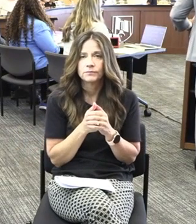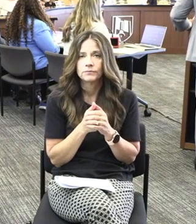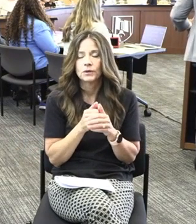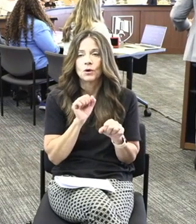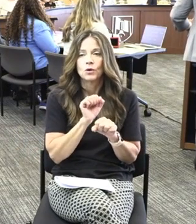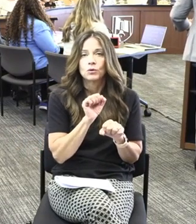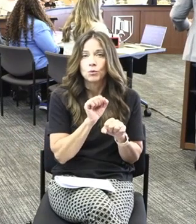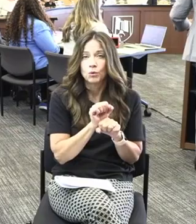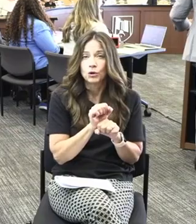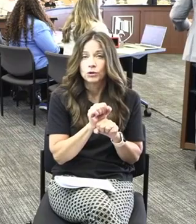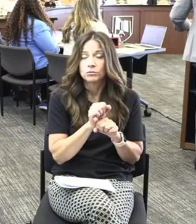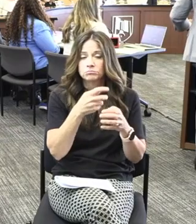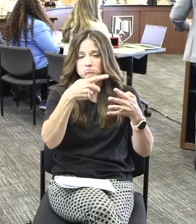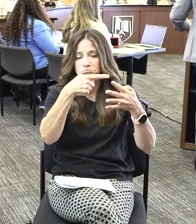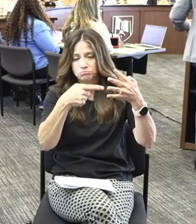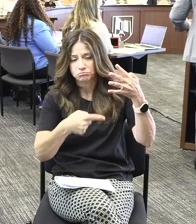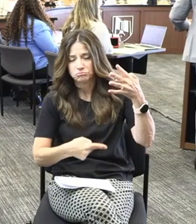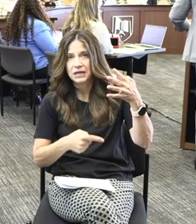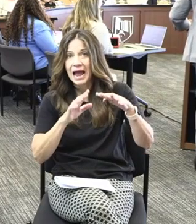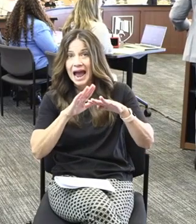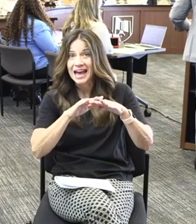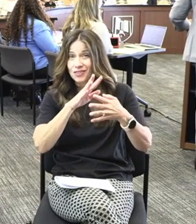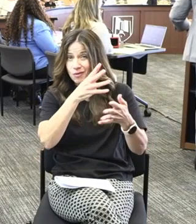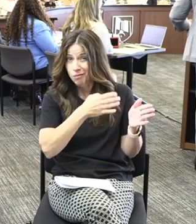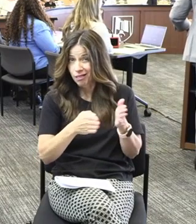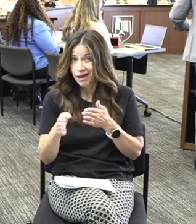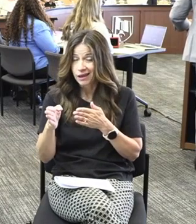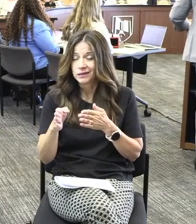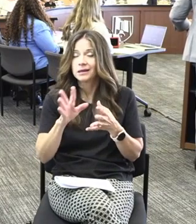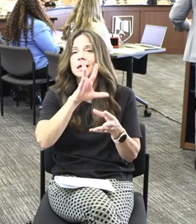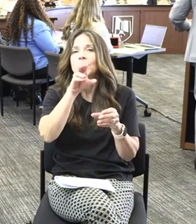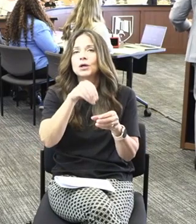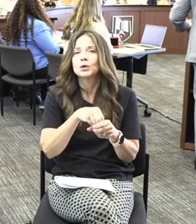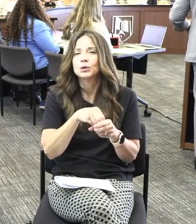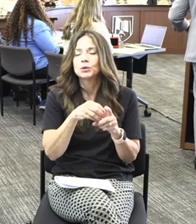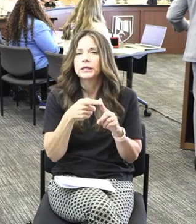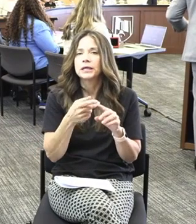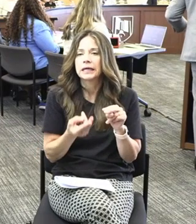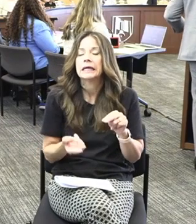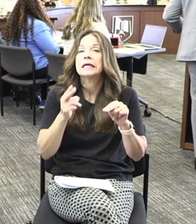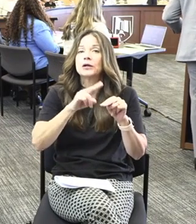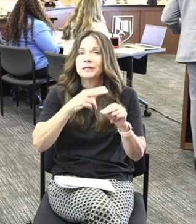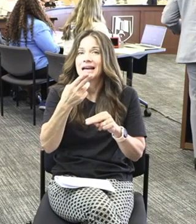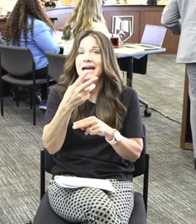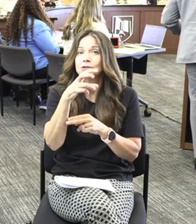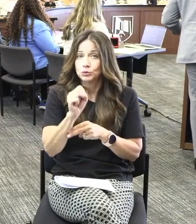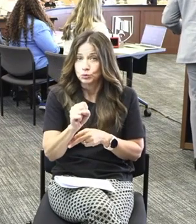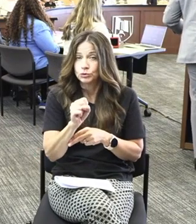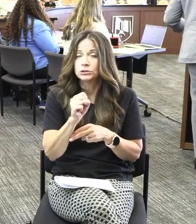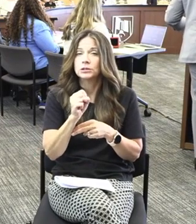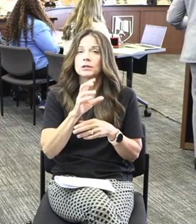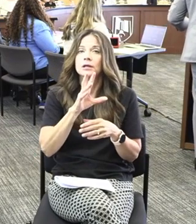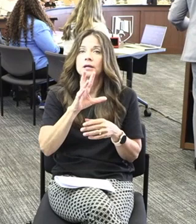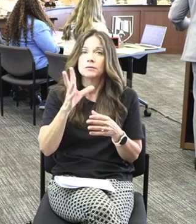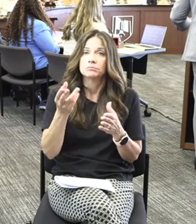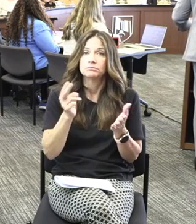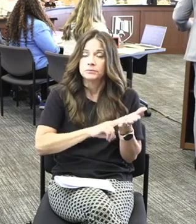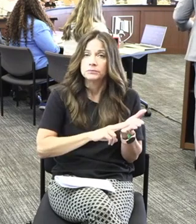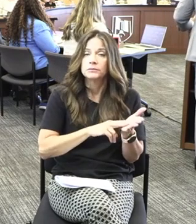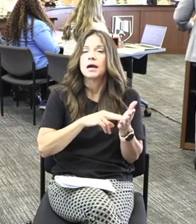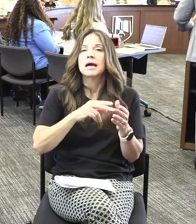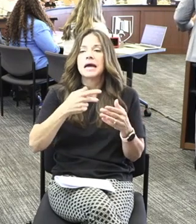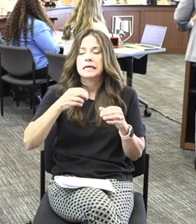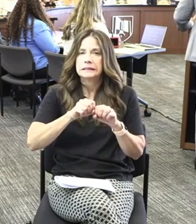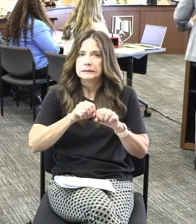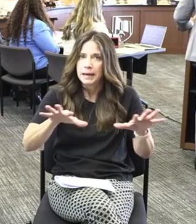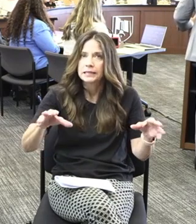work outlined in the STEM plan, including increasing high school matriculation, expanding dual